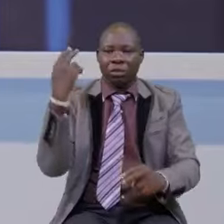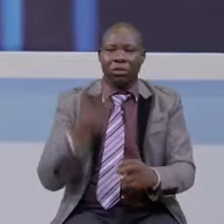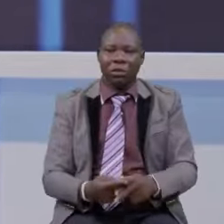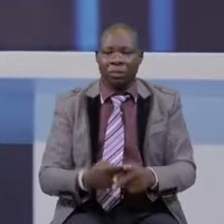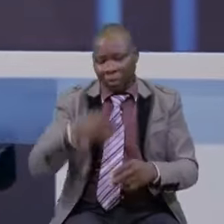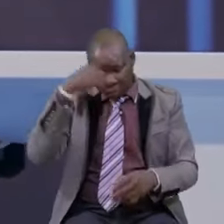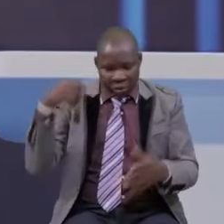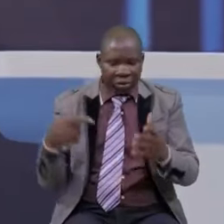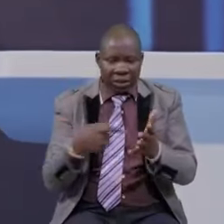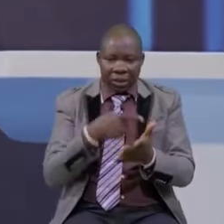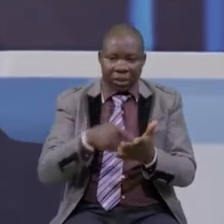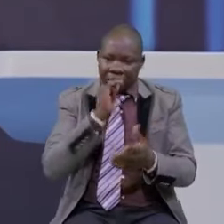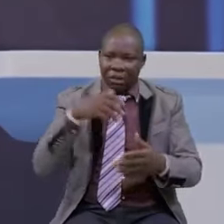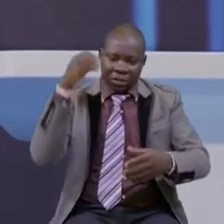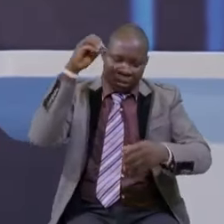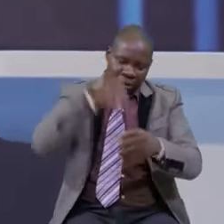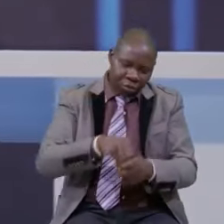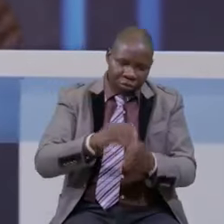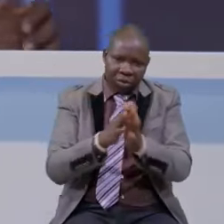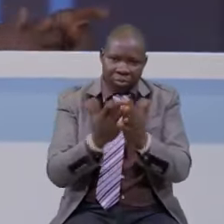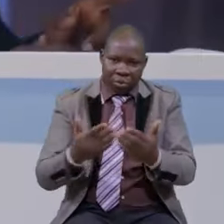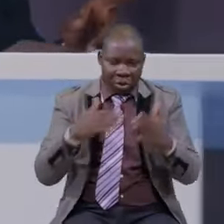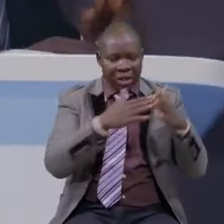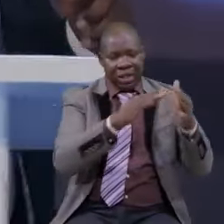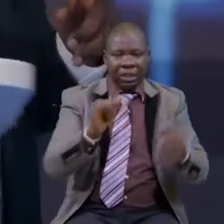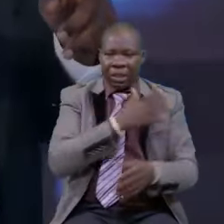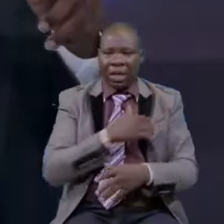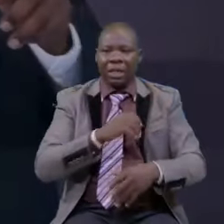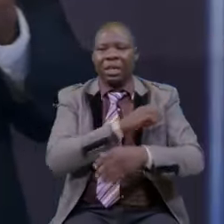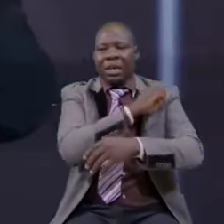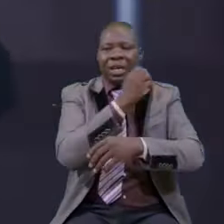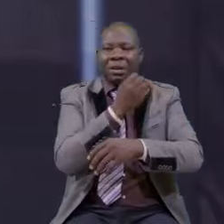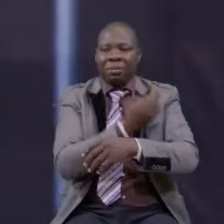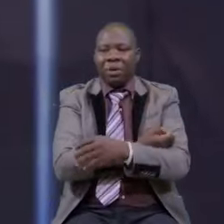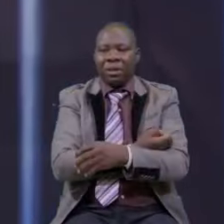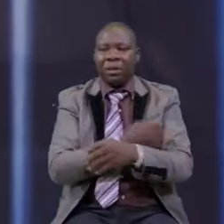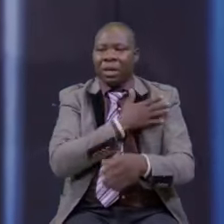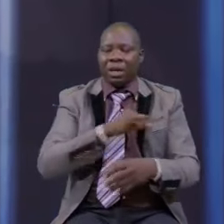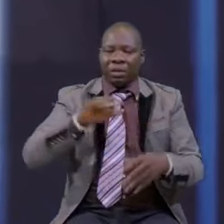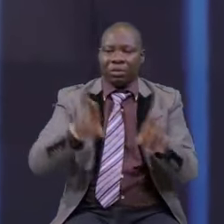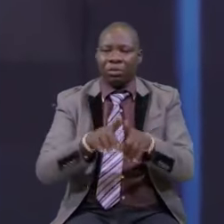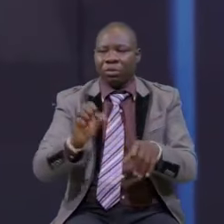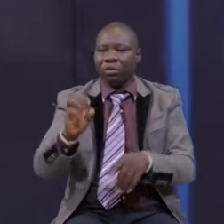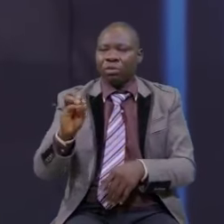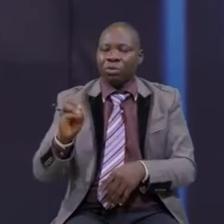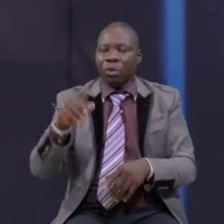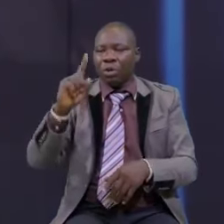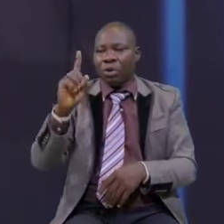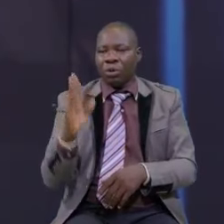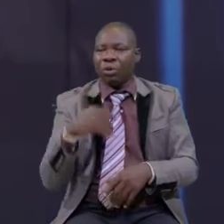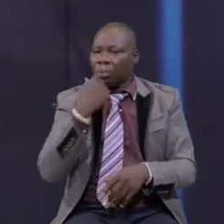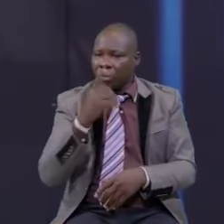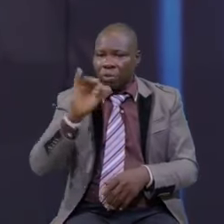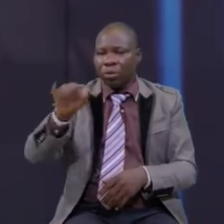book leading and empowering. And so God told Joshua, he said, only be